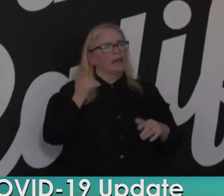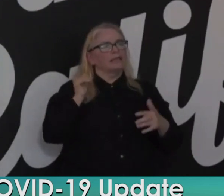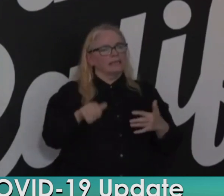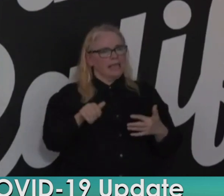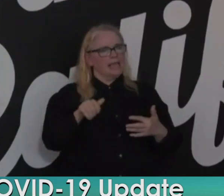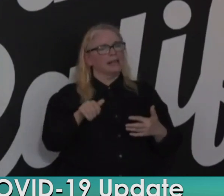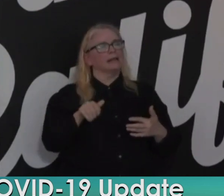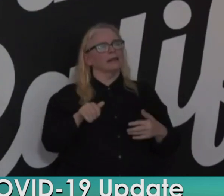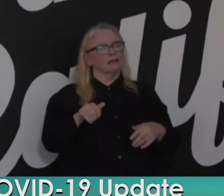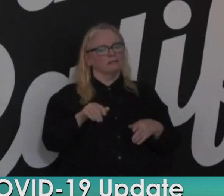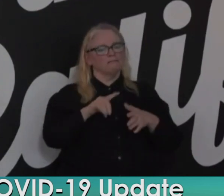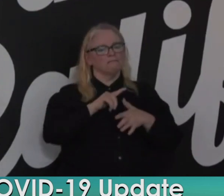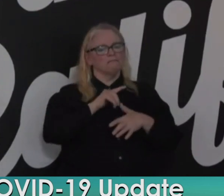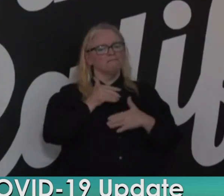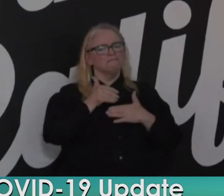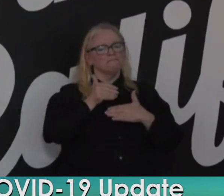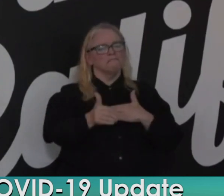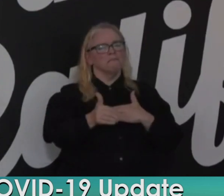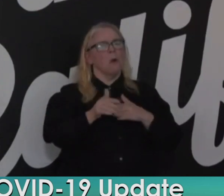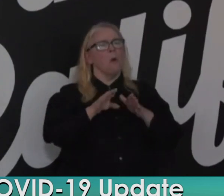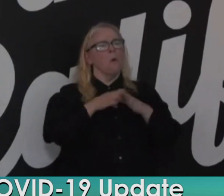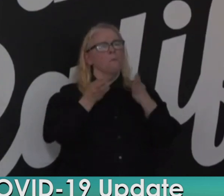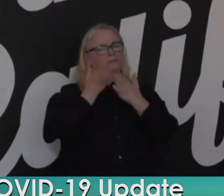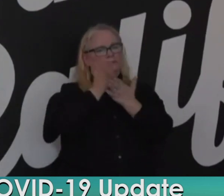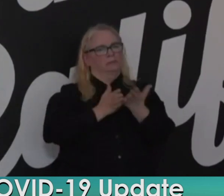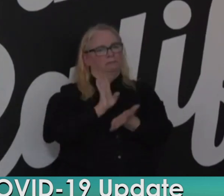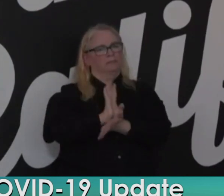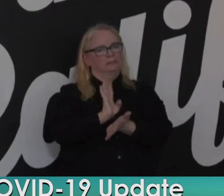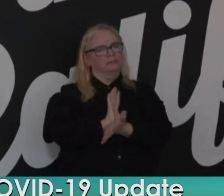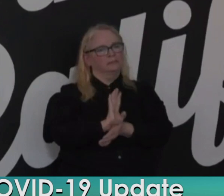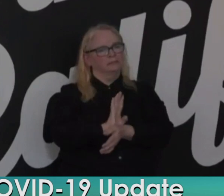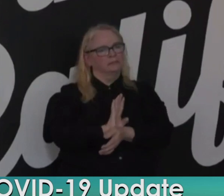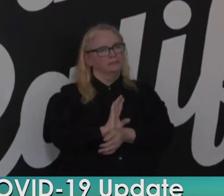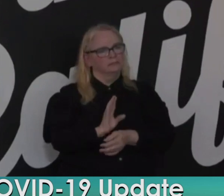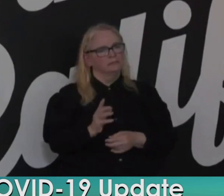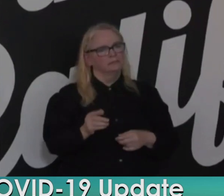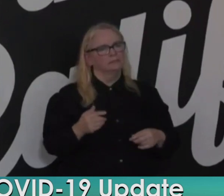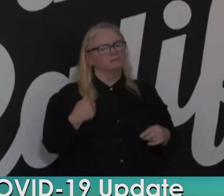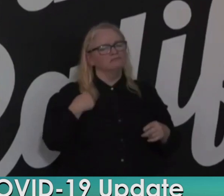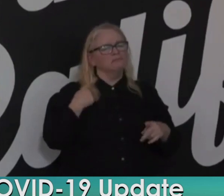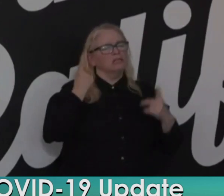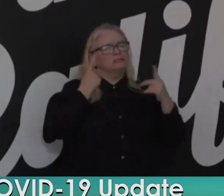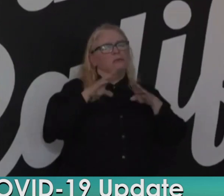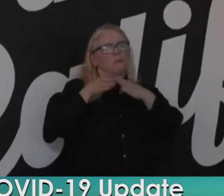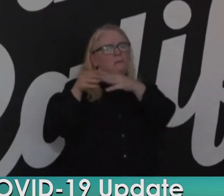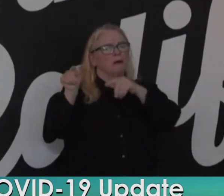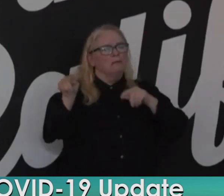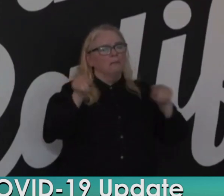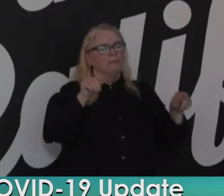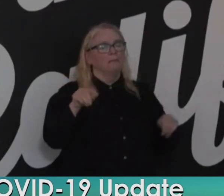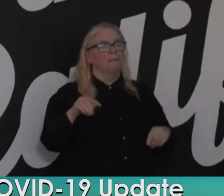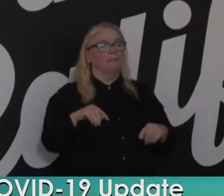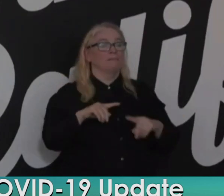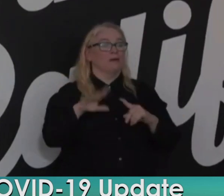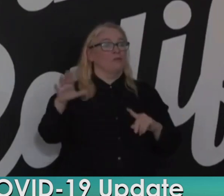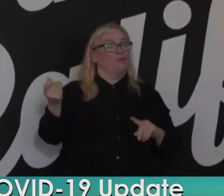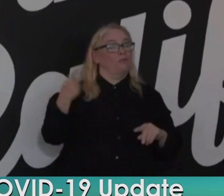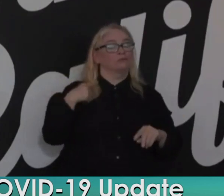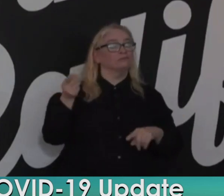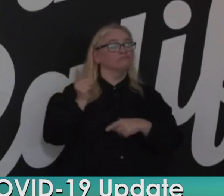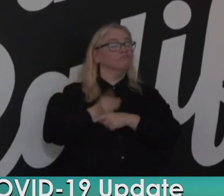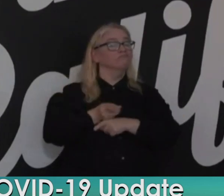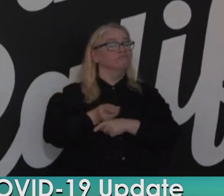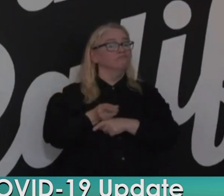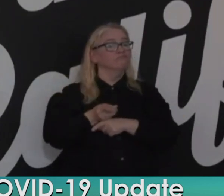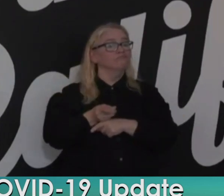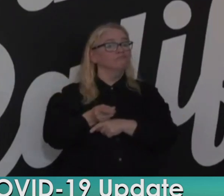into the second phase, in a very thoughtful and judicious way. Doug is absolutely right. We recognize that certain parts of the